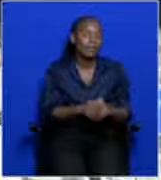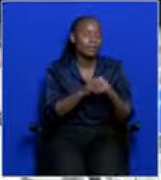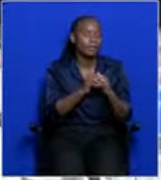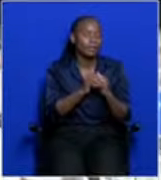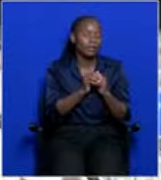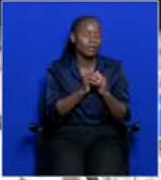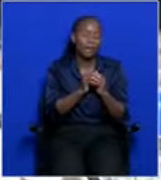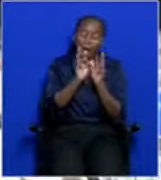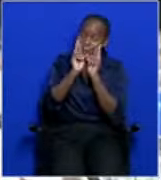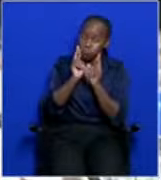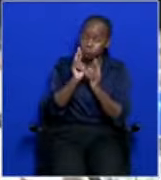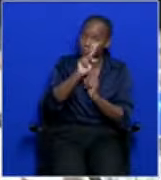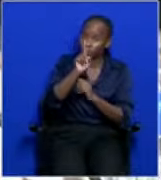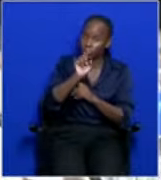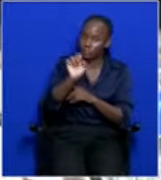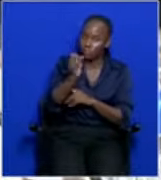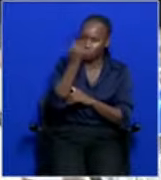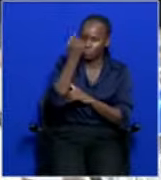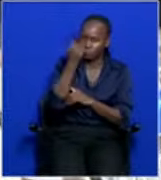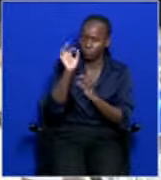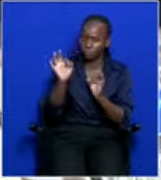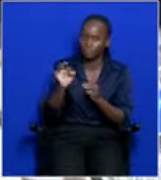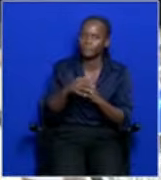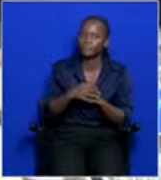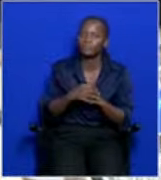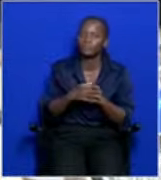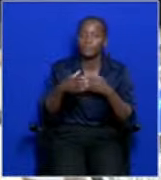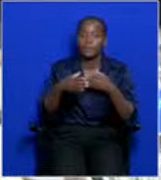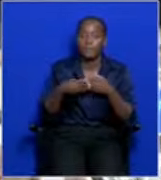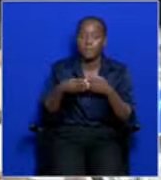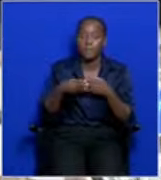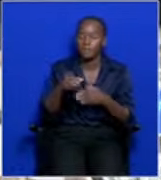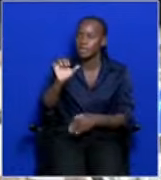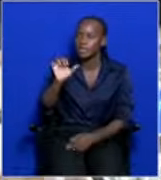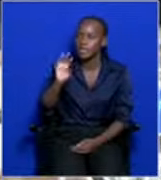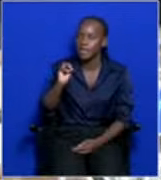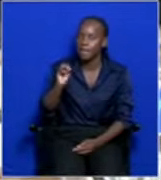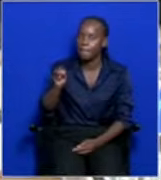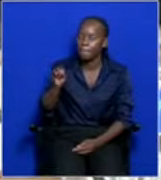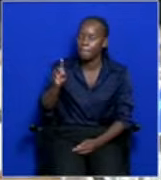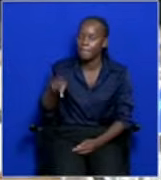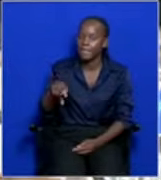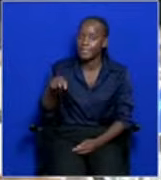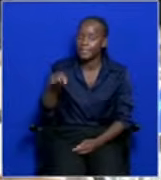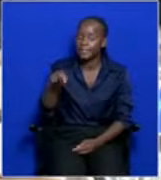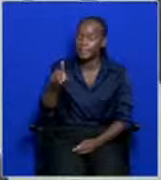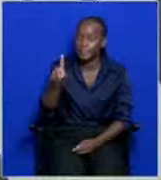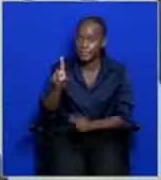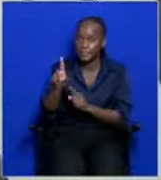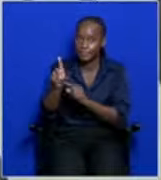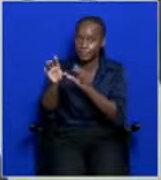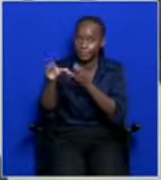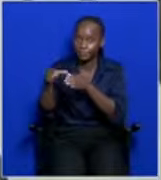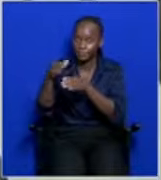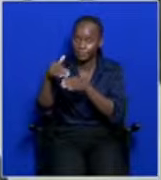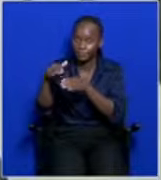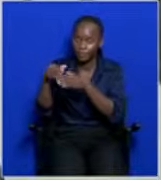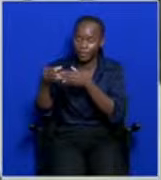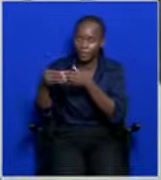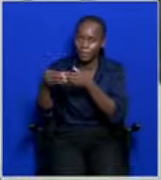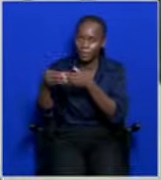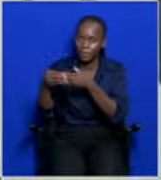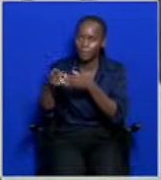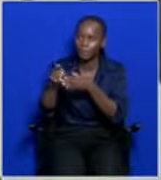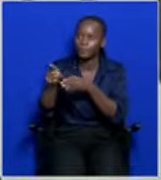members of EMPD, they have the same powers as